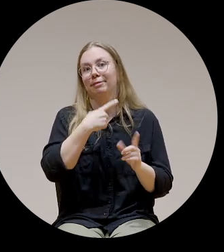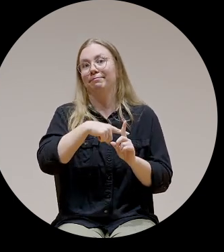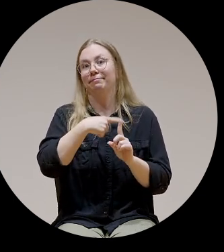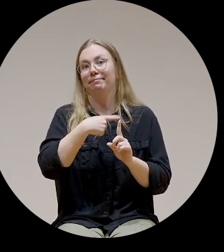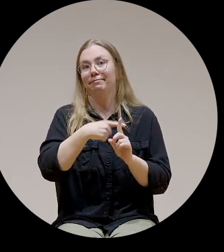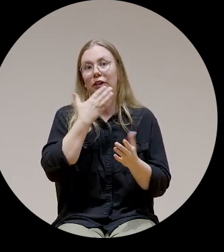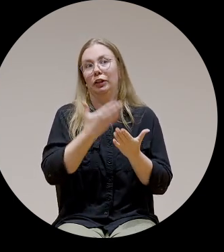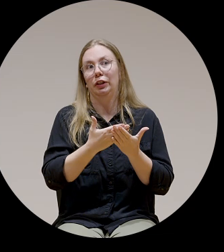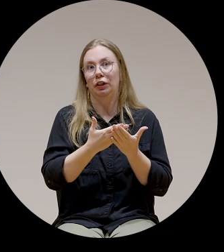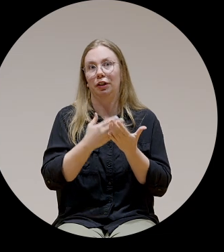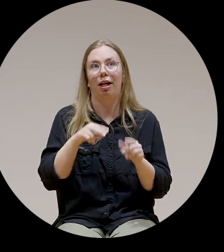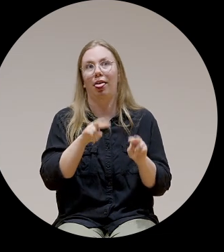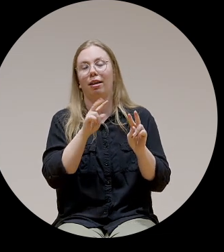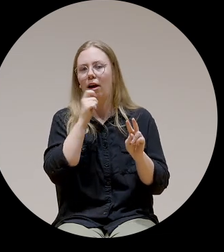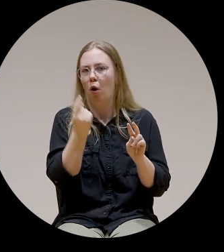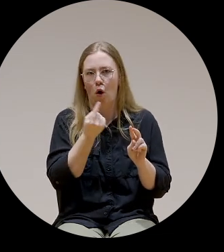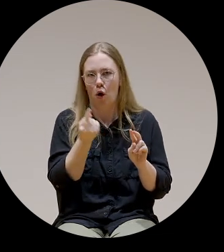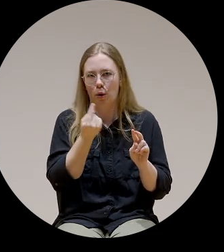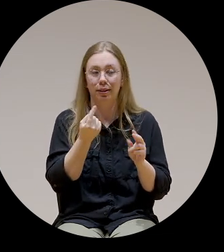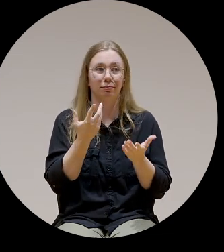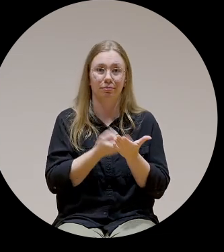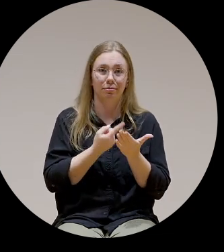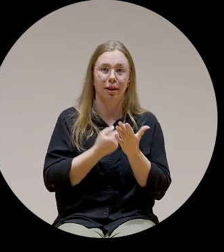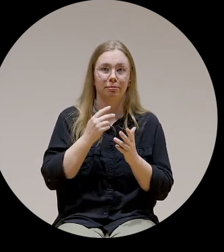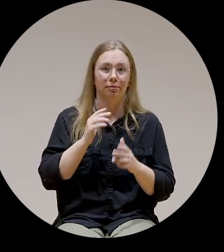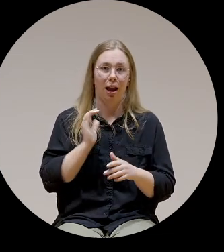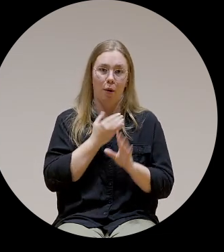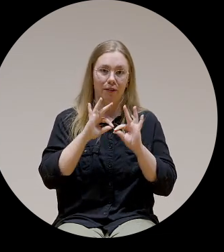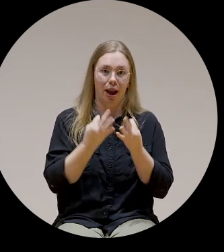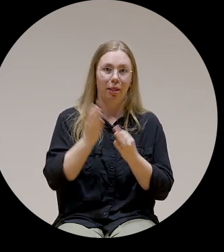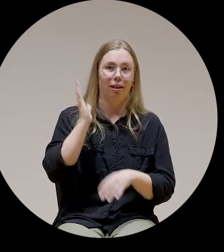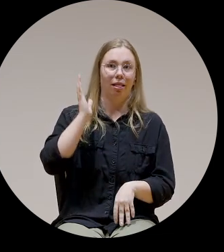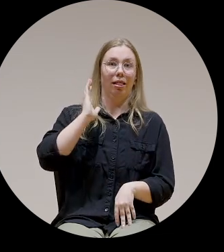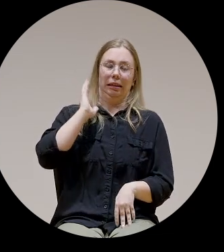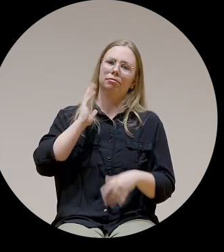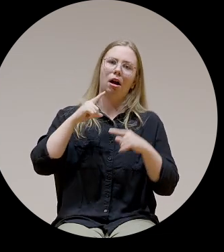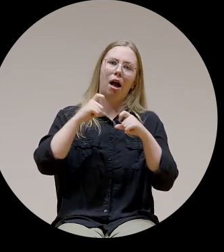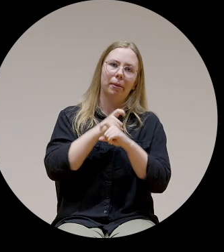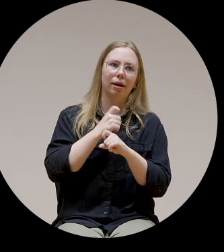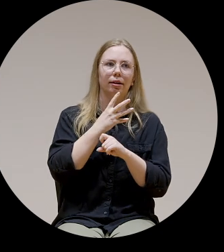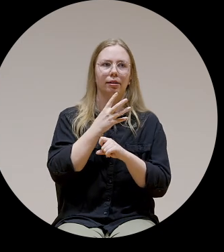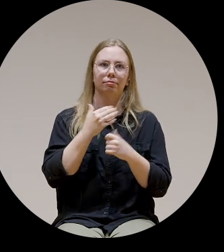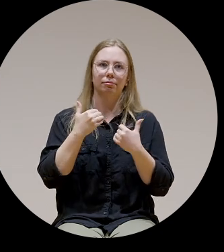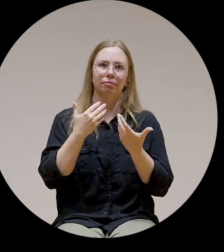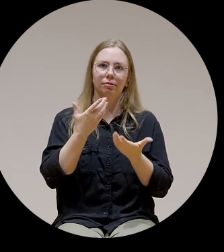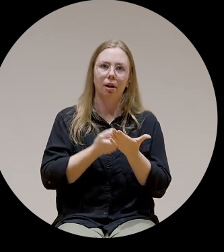right? That our ancestors are also complicated and fallible